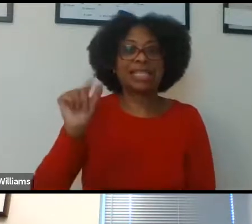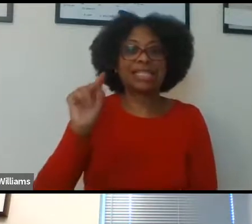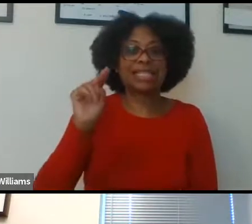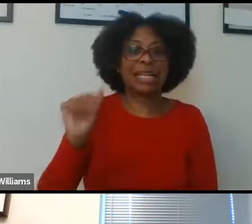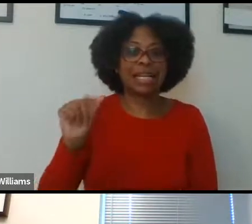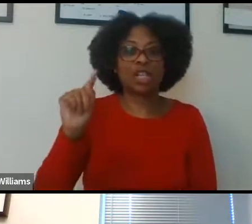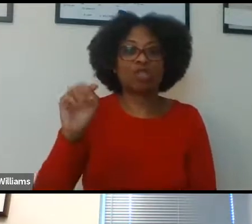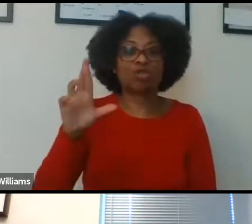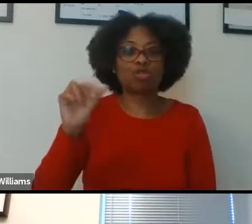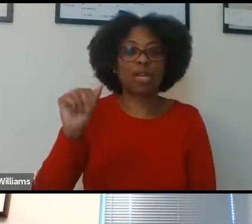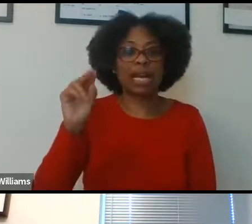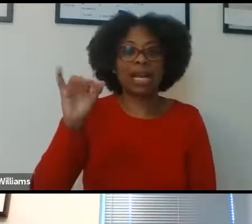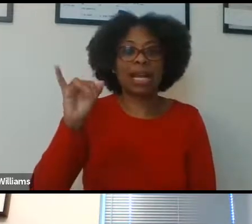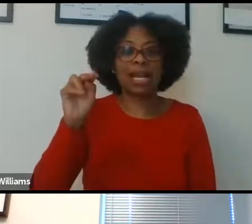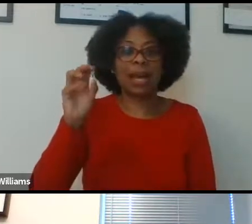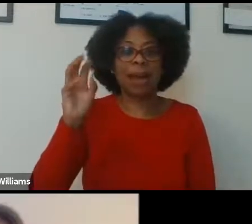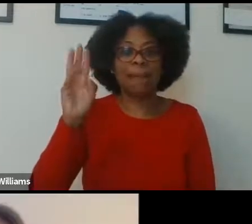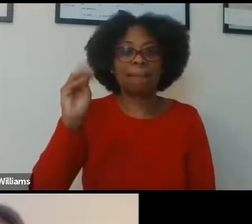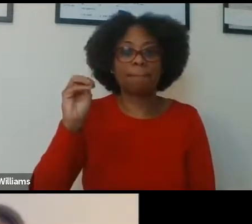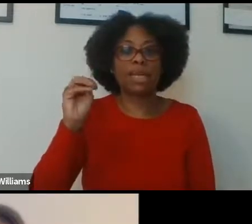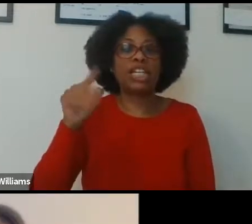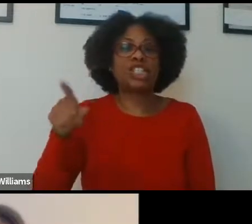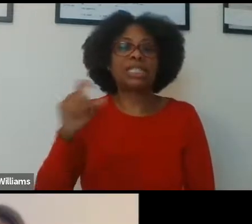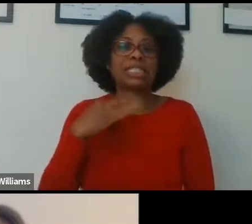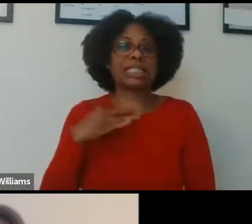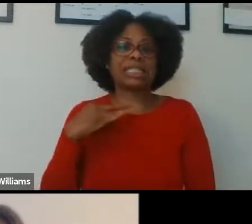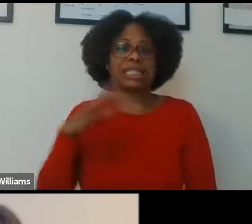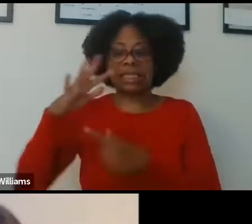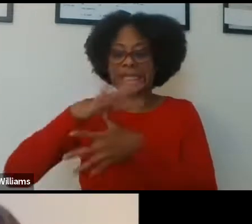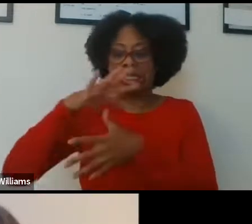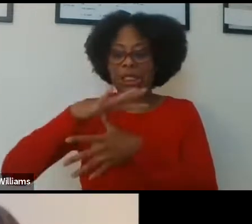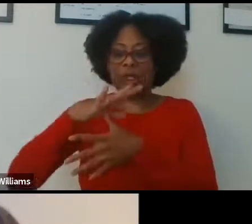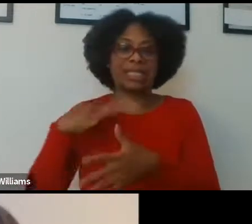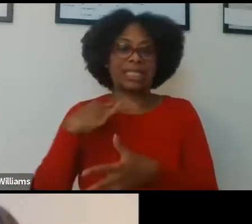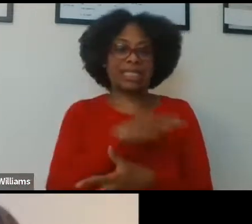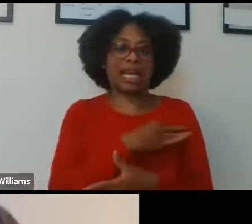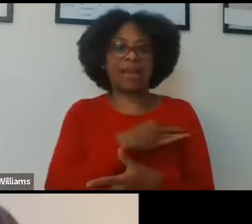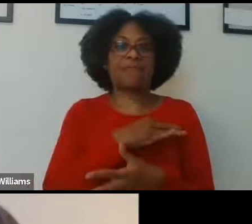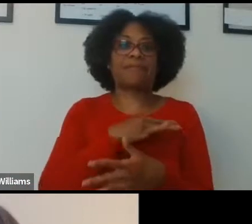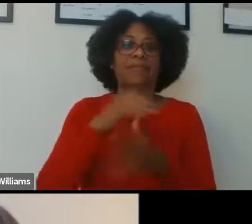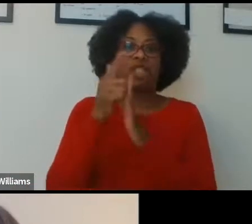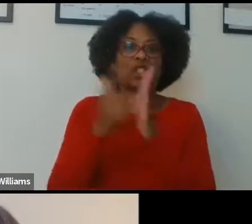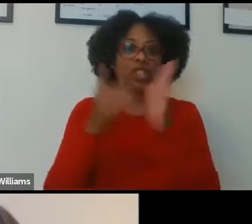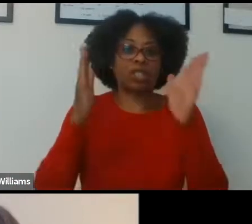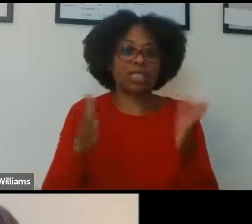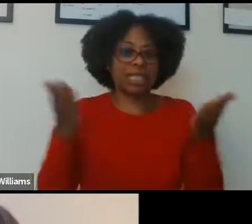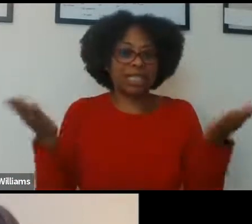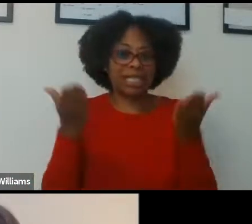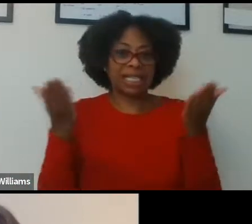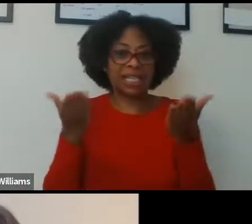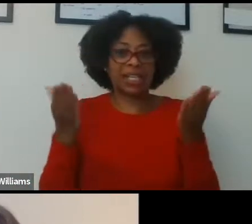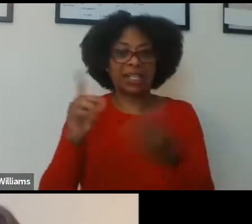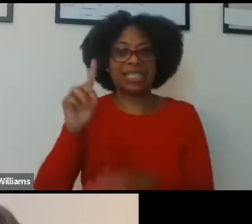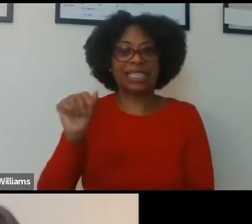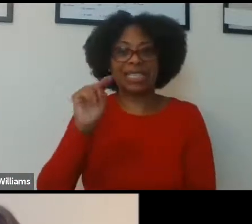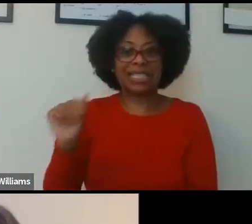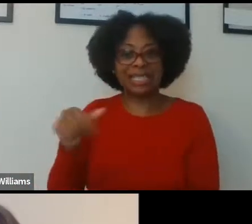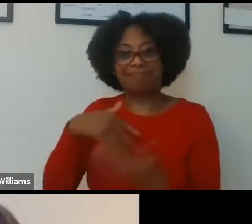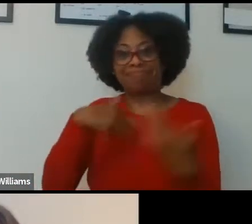Traynham. Dana is one of our senior staff attorneys here at dLCV. Dana, let's hear your